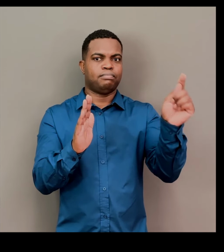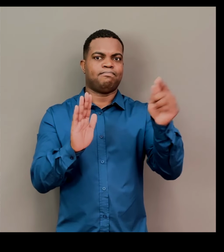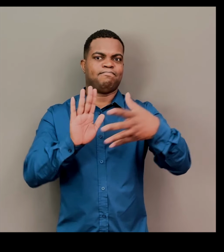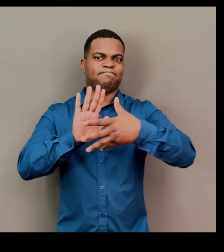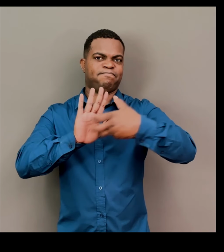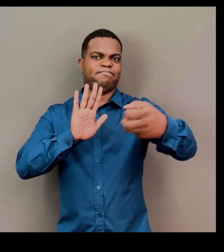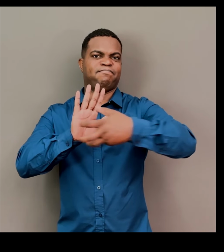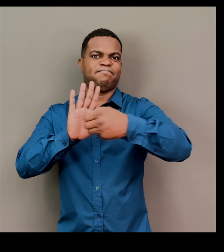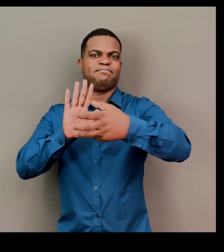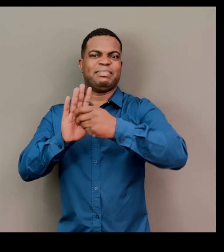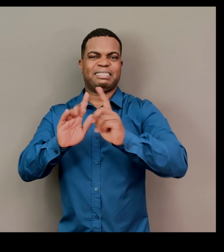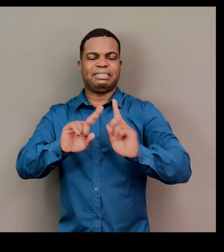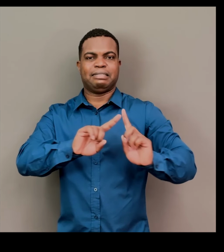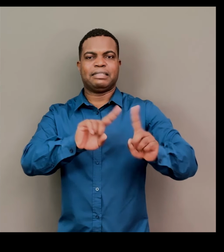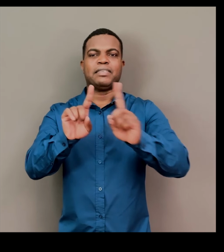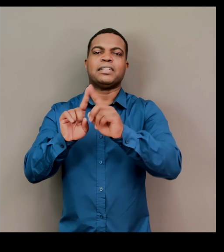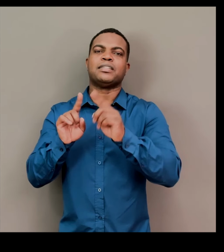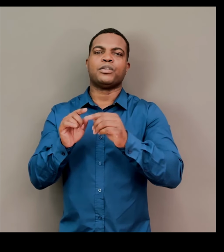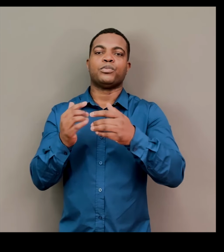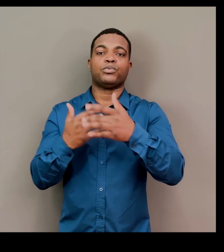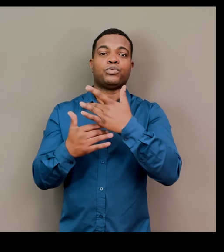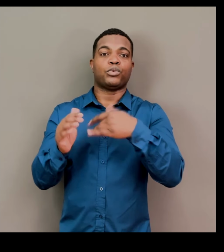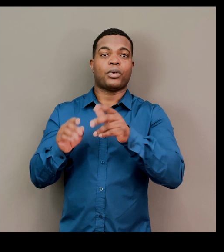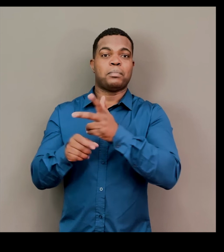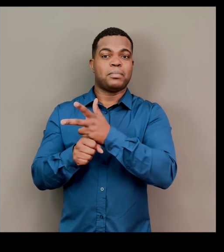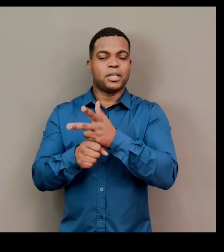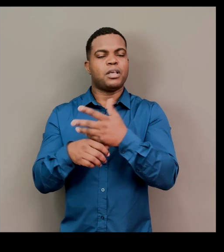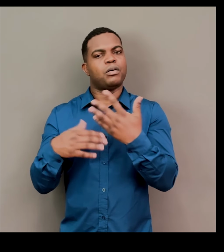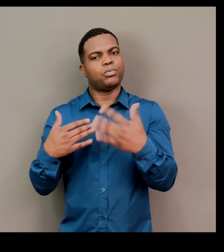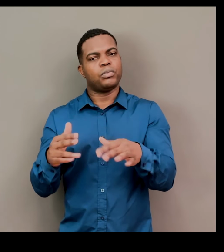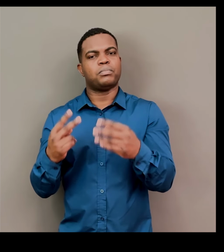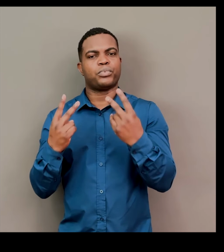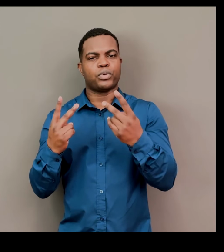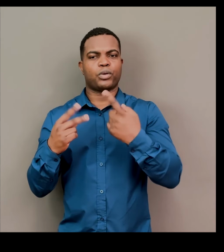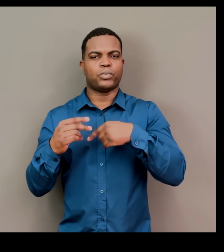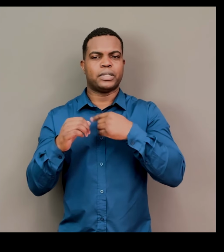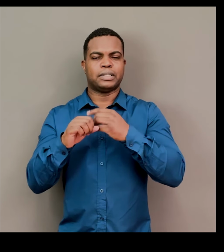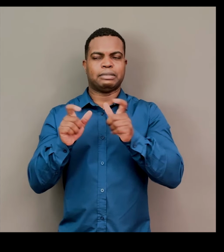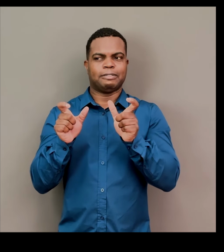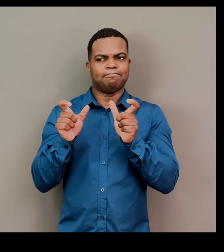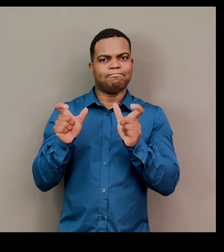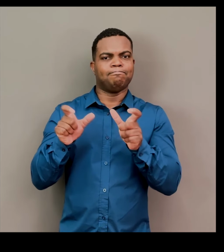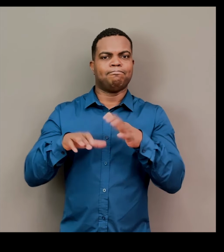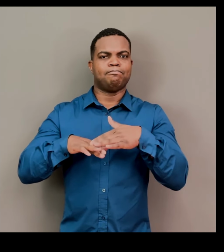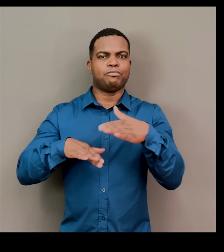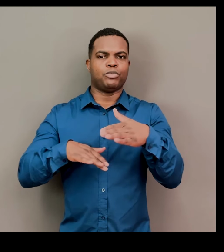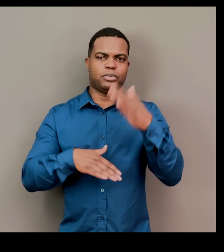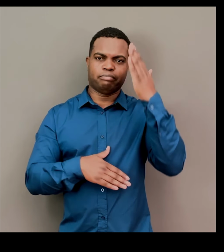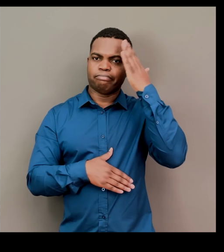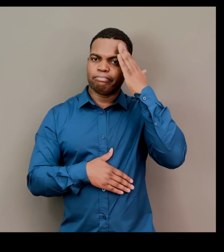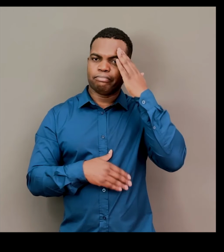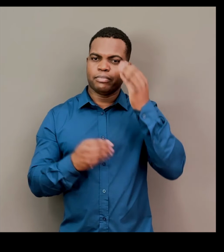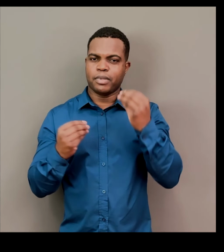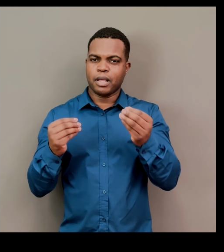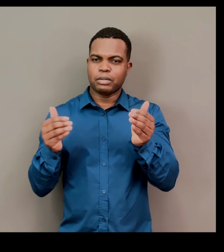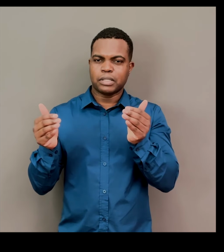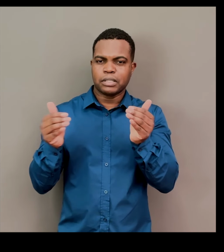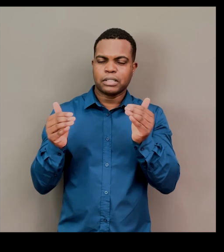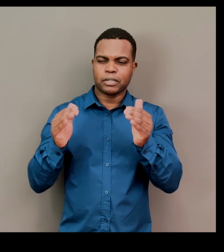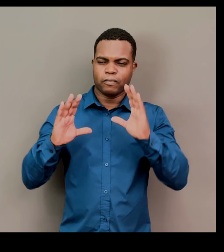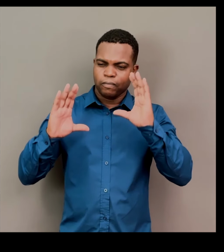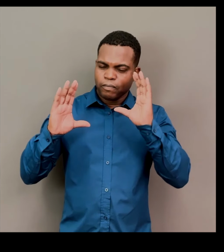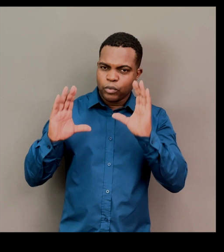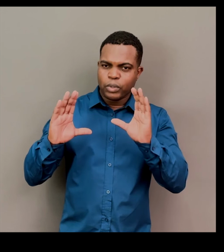are really used so much by every one of us that we should really pay a